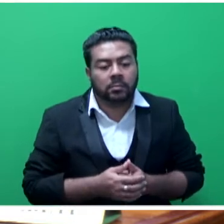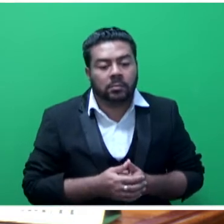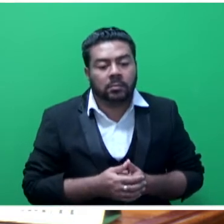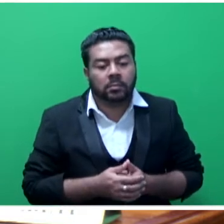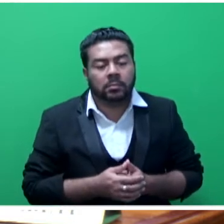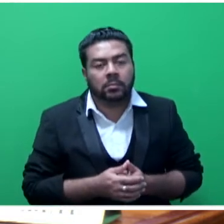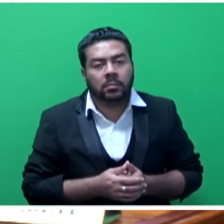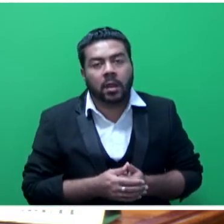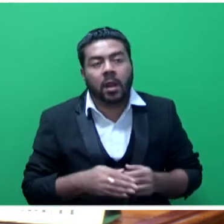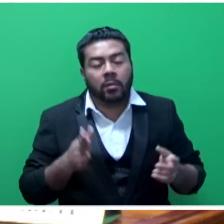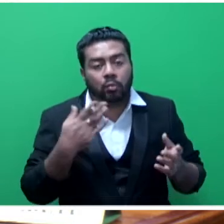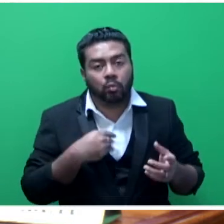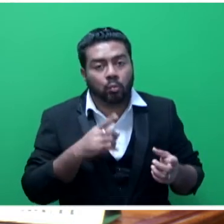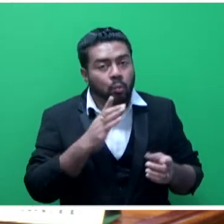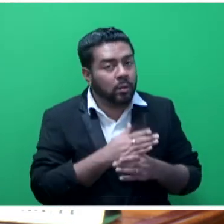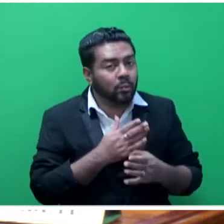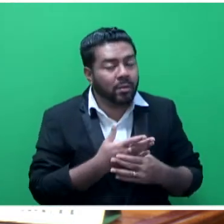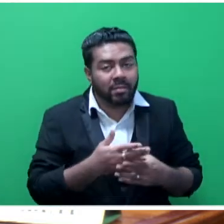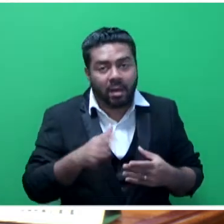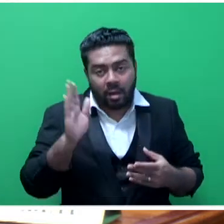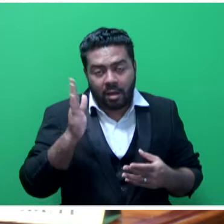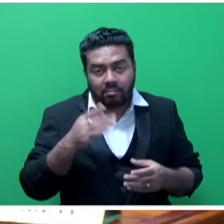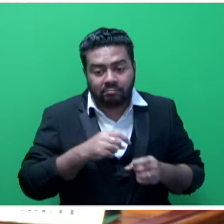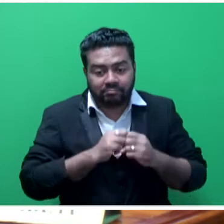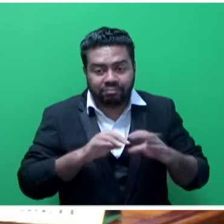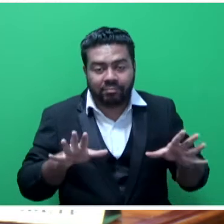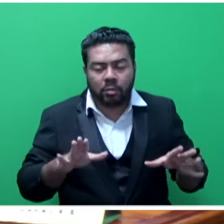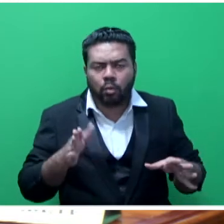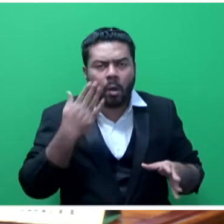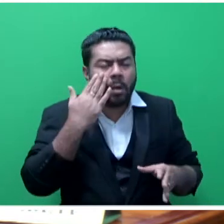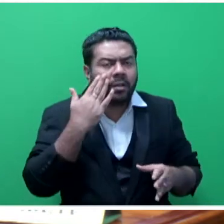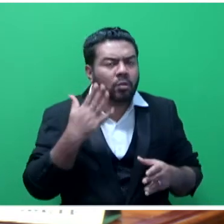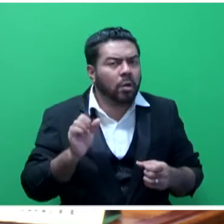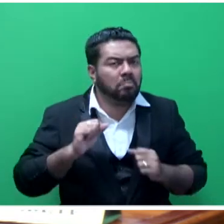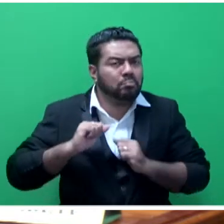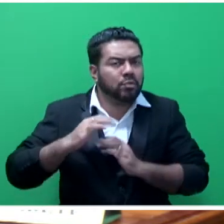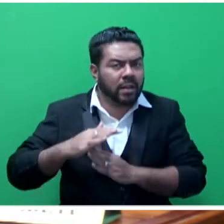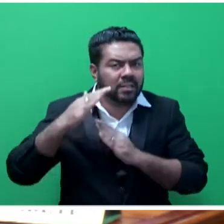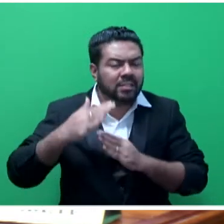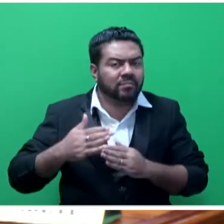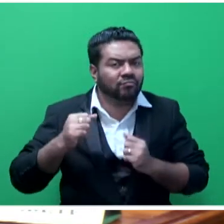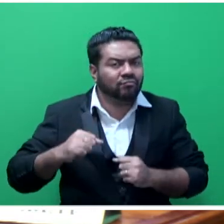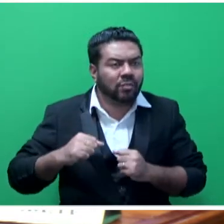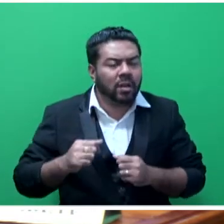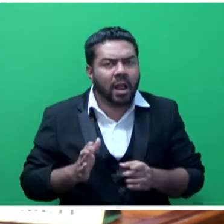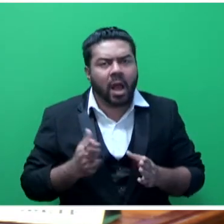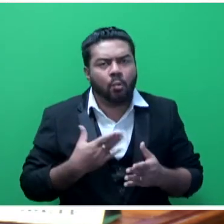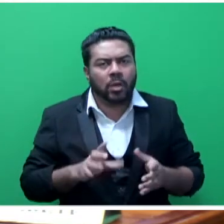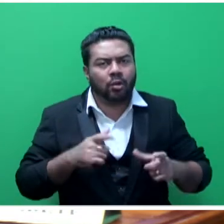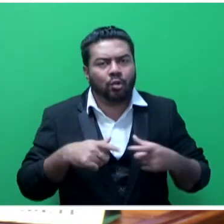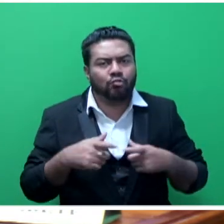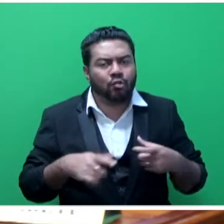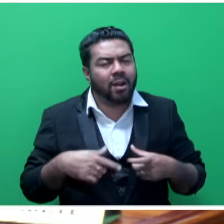outreach programs to raise awareness on preventative measures of curbing crime. Additionally, Mr. Speaker,